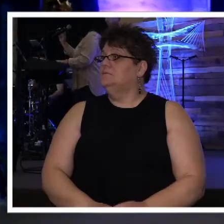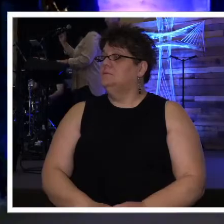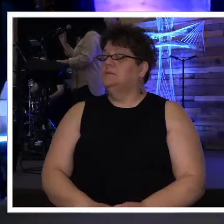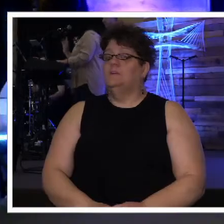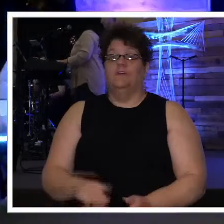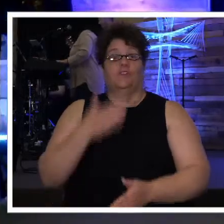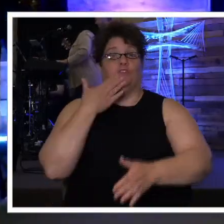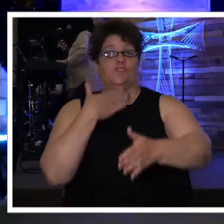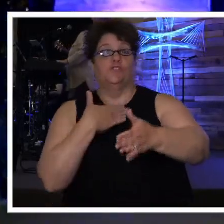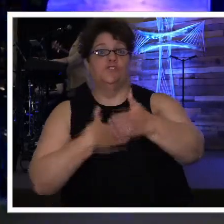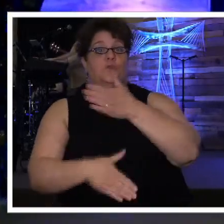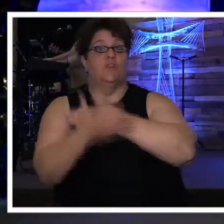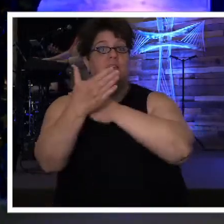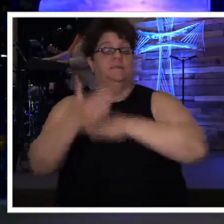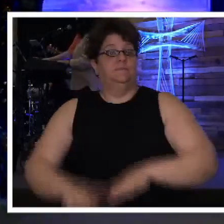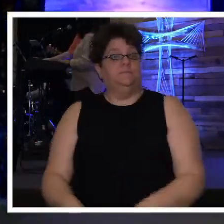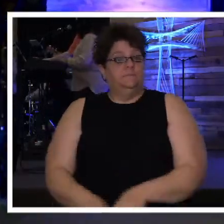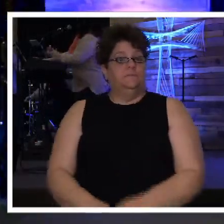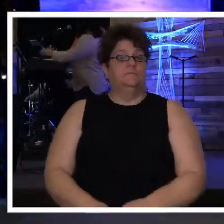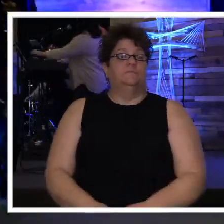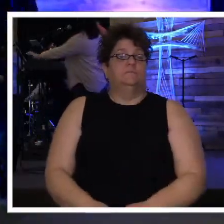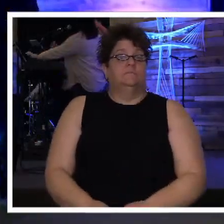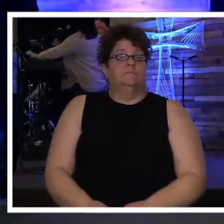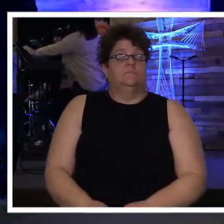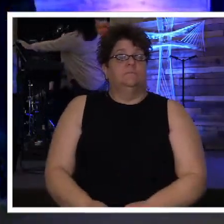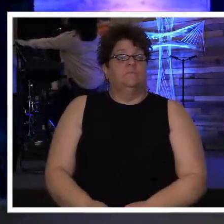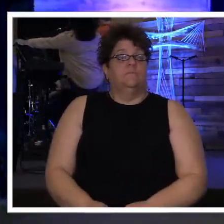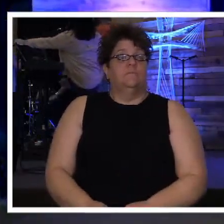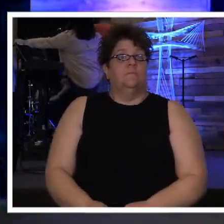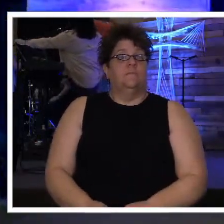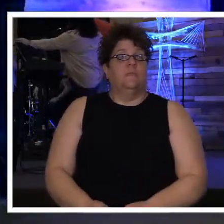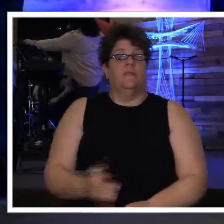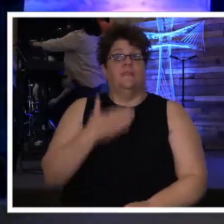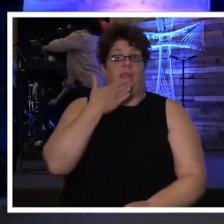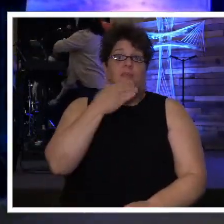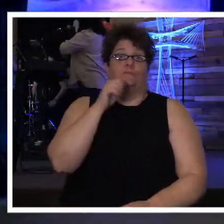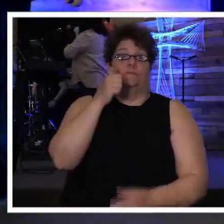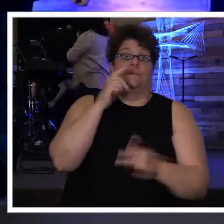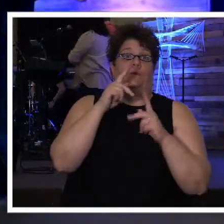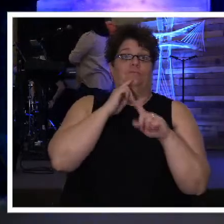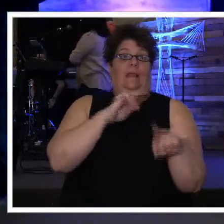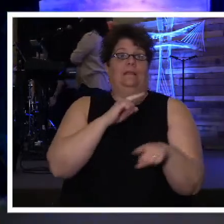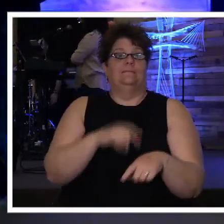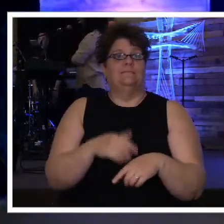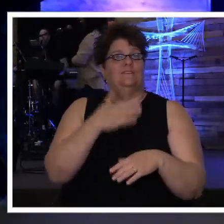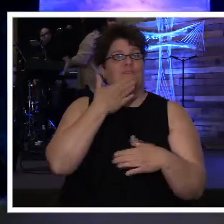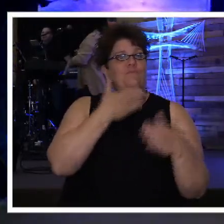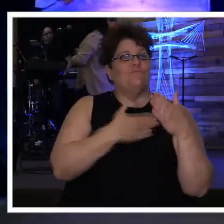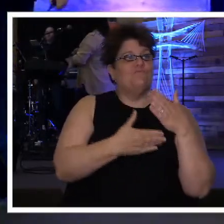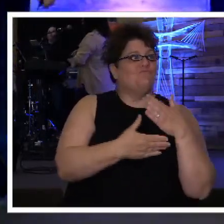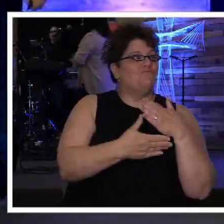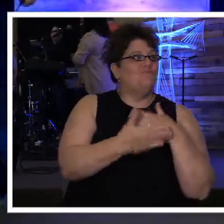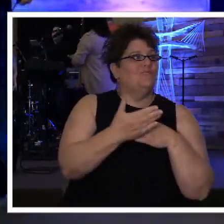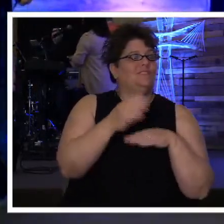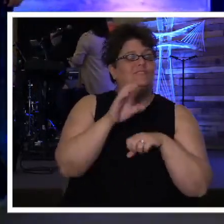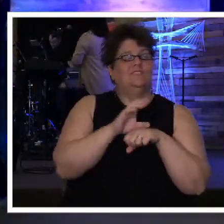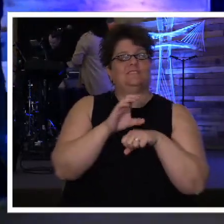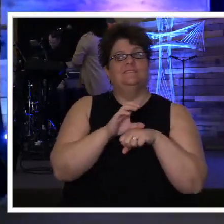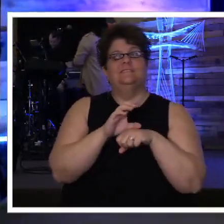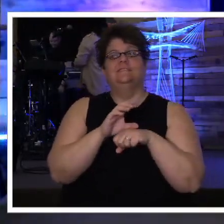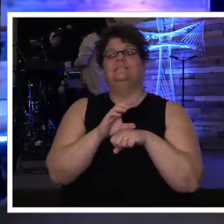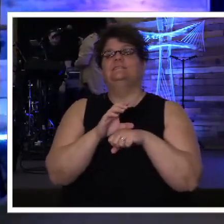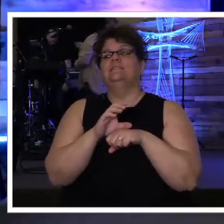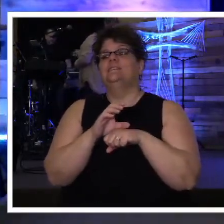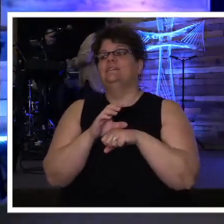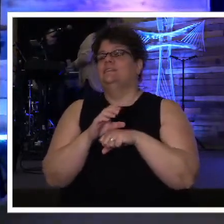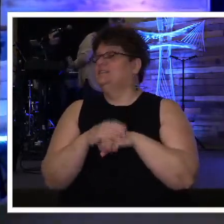Good morning, church. All right. Thank you, the 10 of you. Good morning, church. Amen.